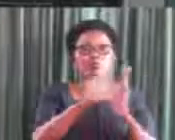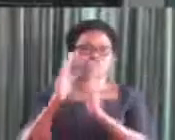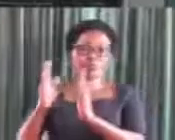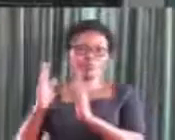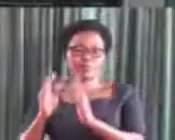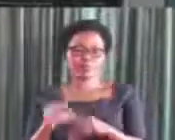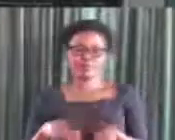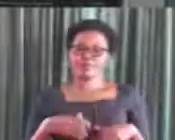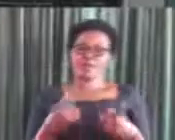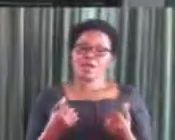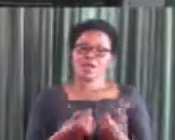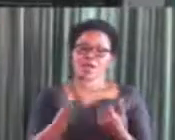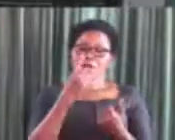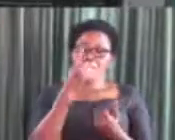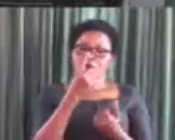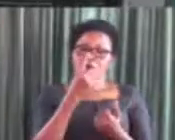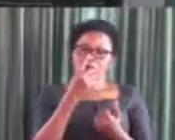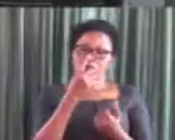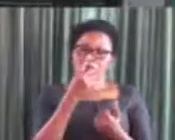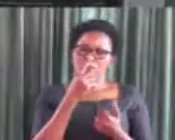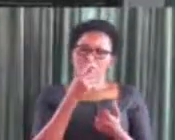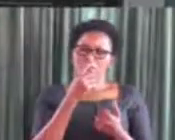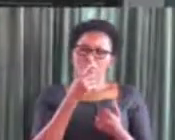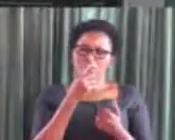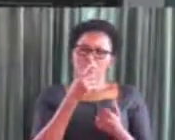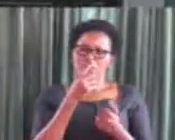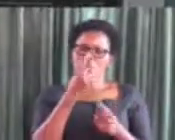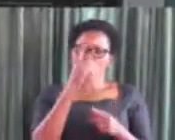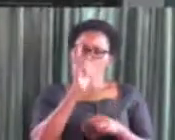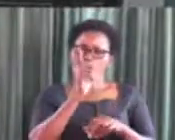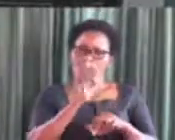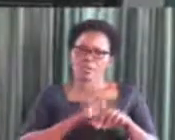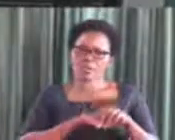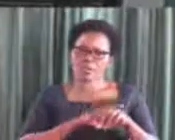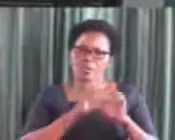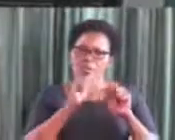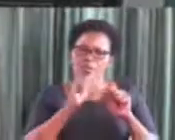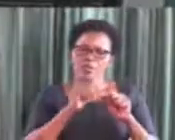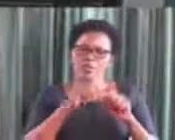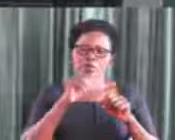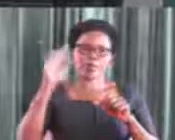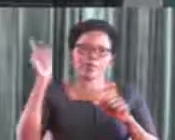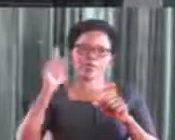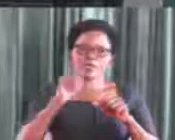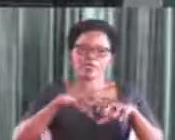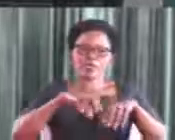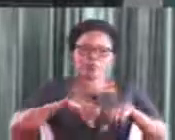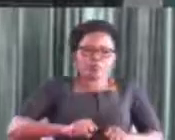one instance where the president can hold office for more than 10 years.